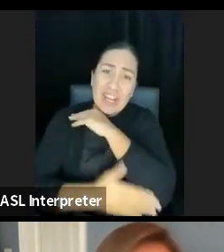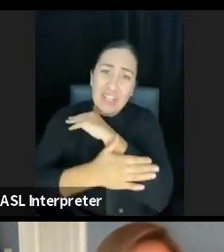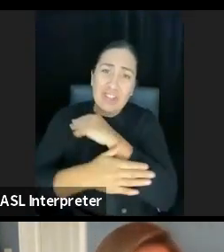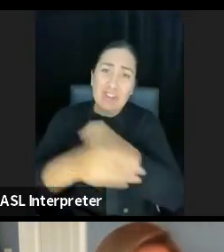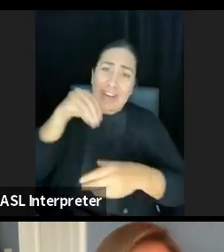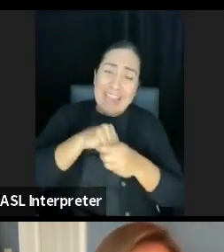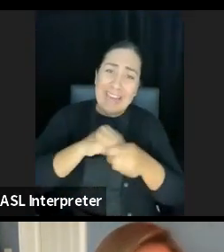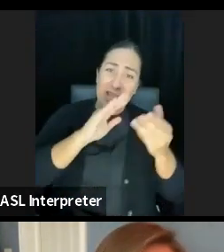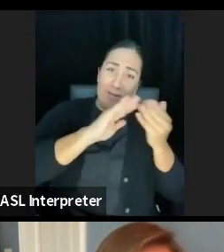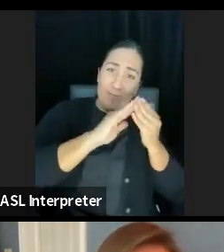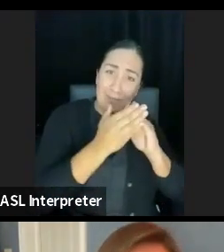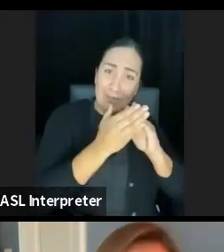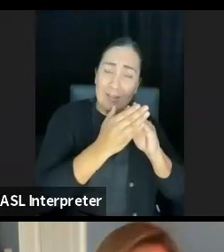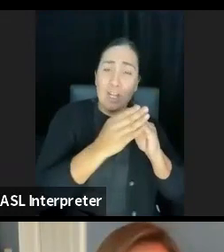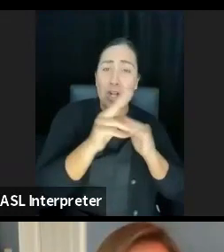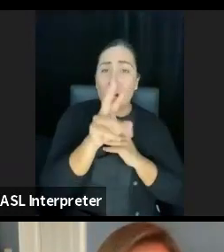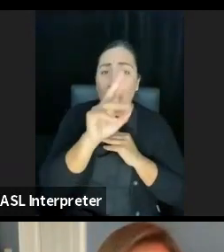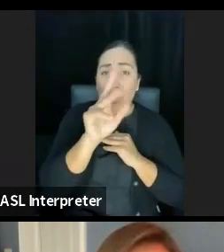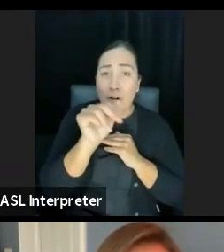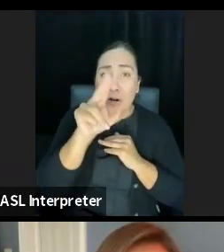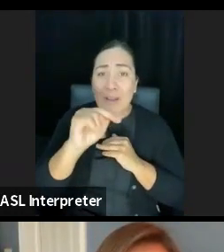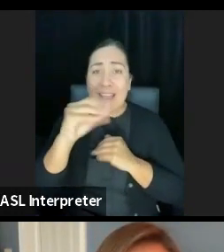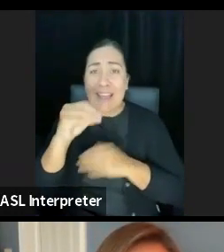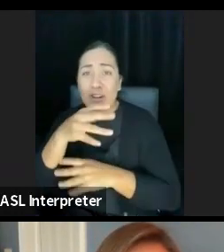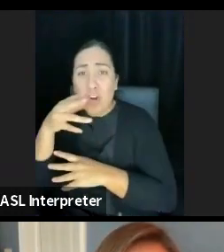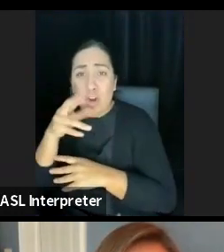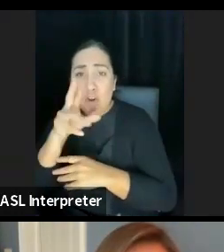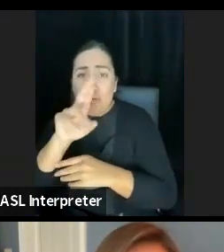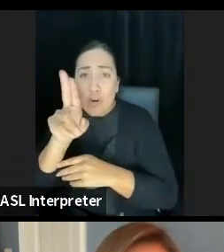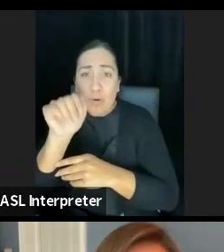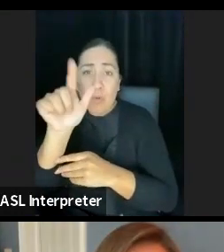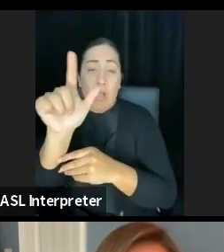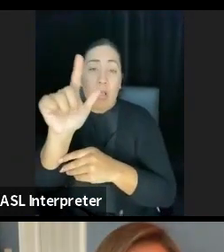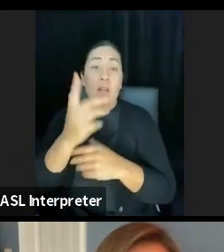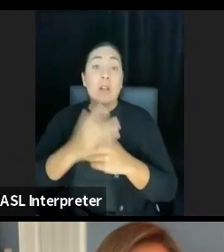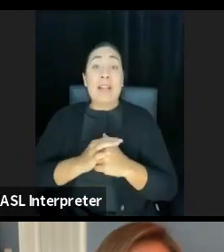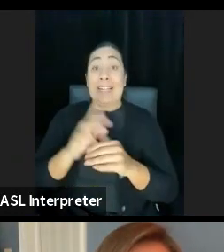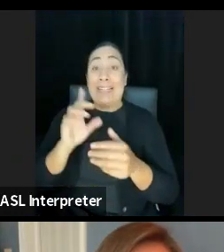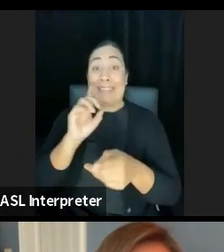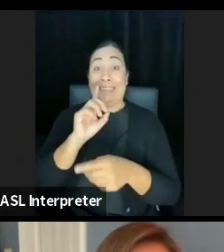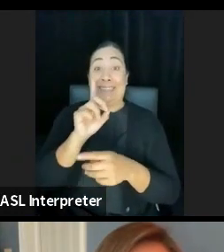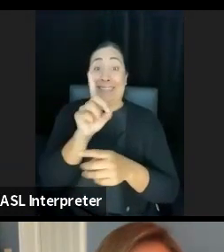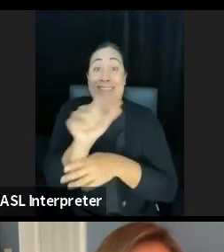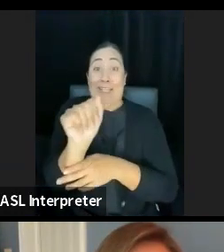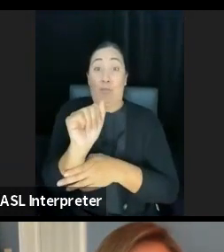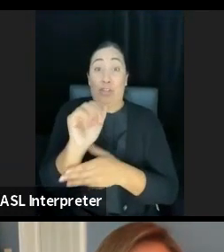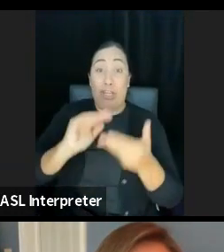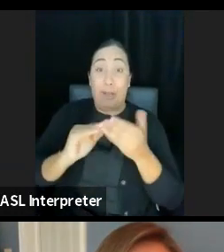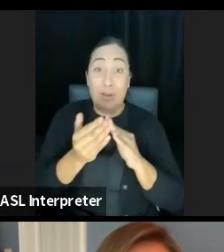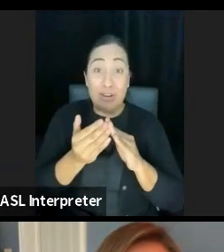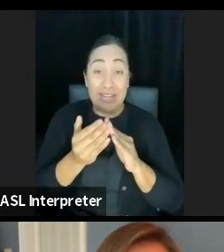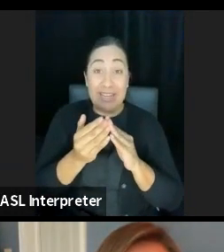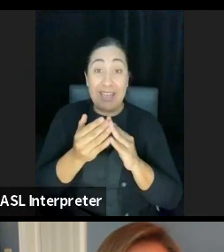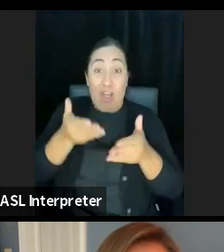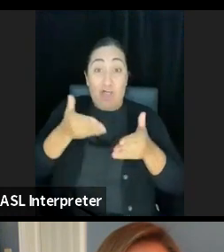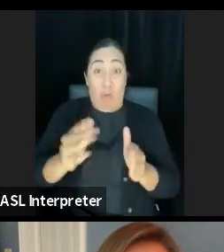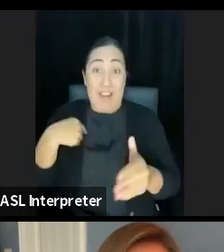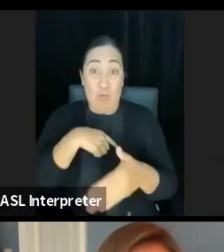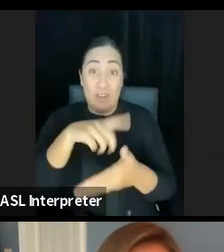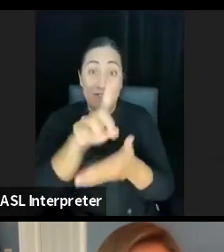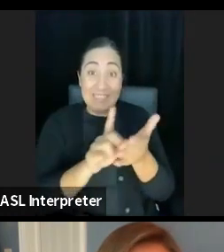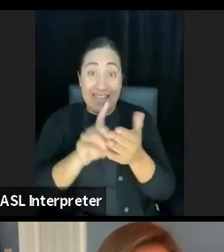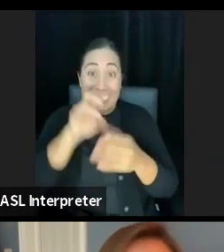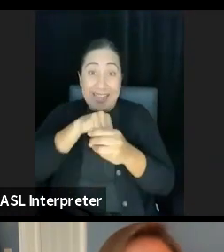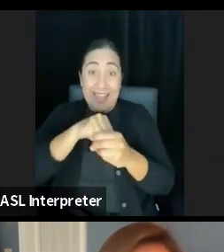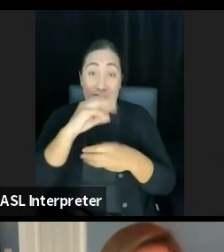The disabled community, A, are the ways of surviving in the world that we had already designed. Those are the ways